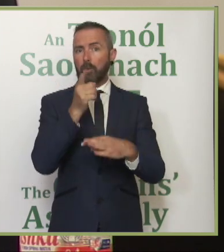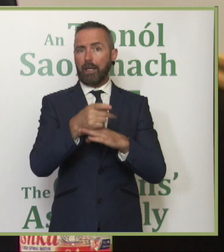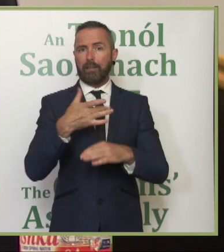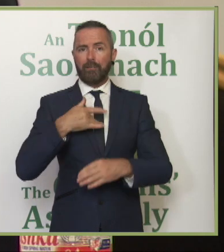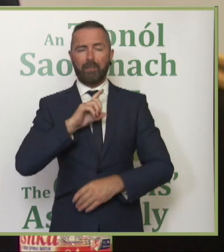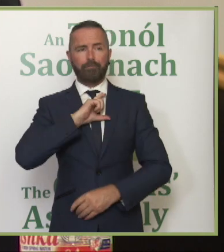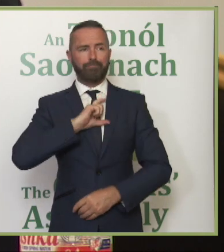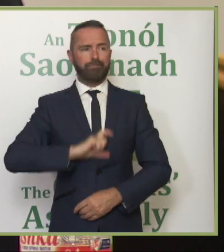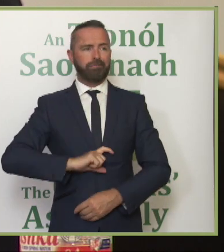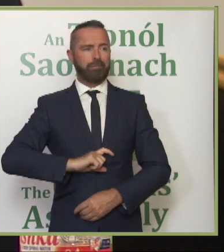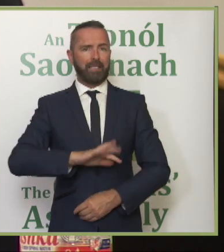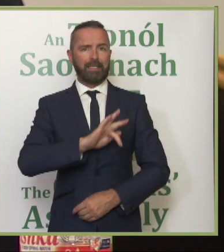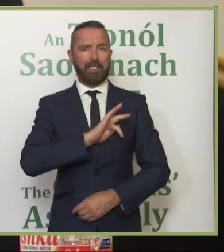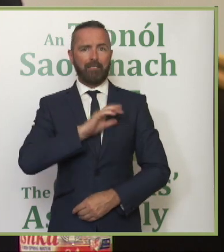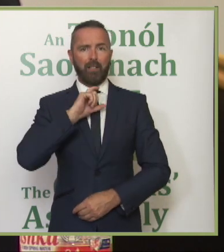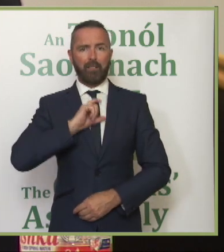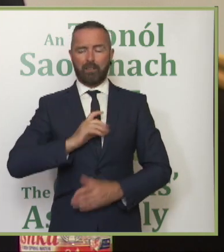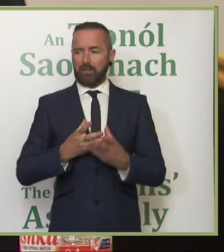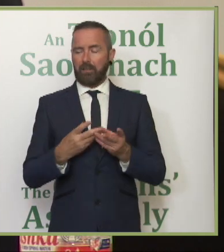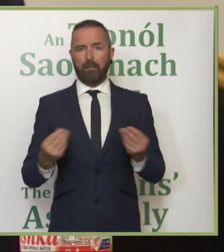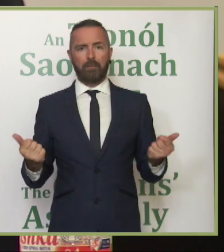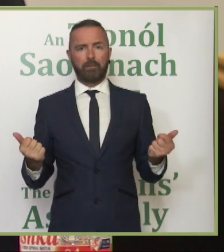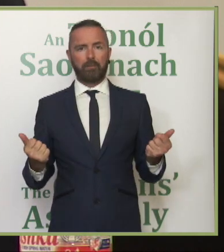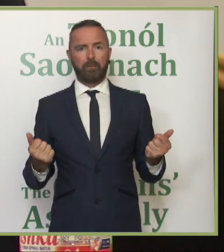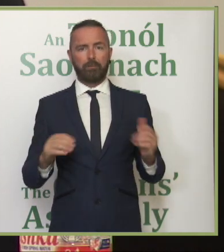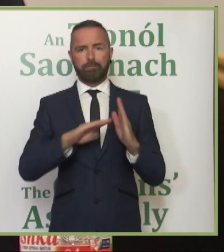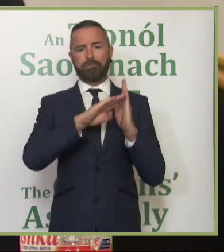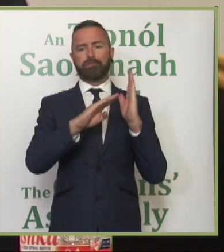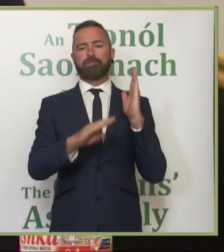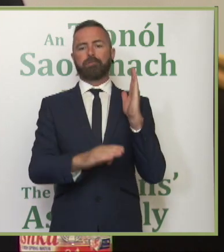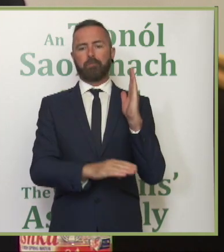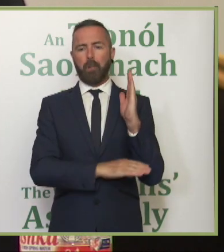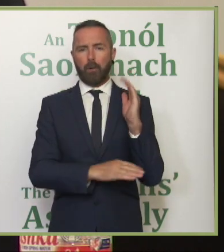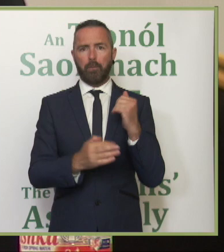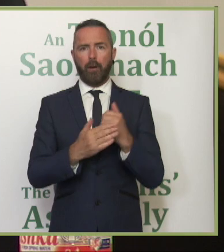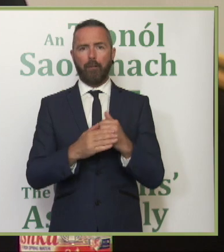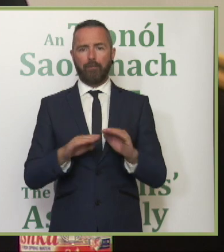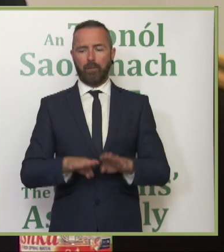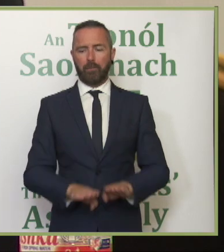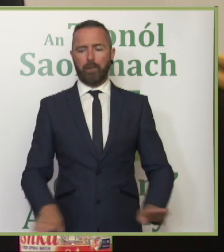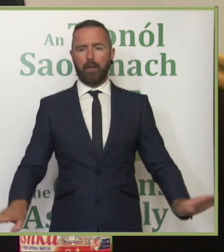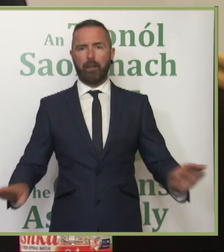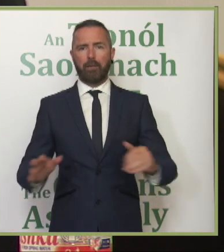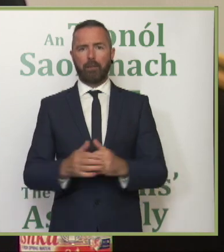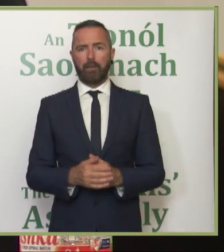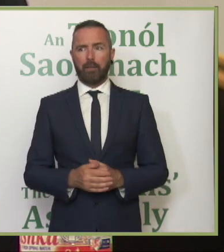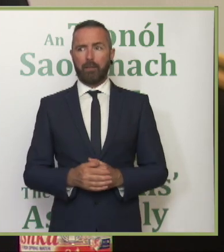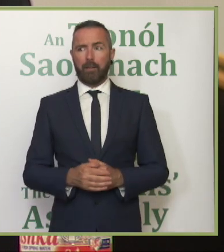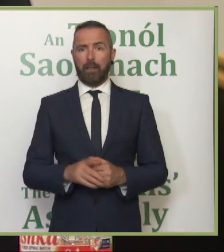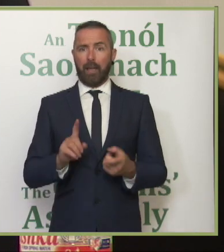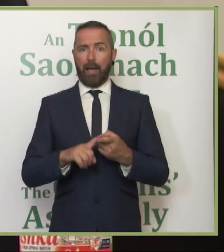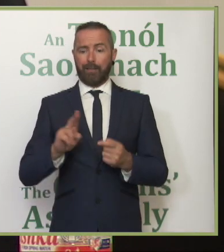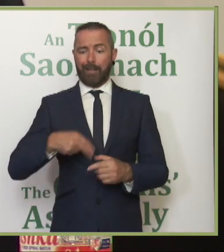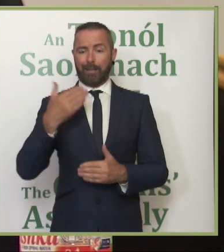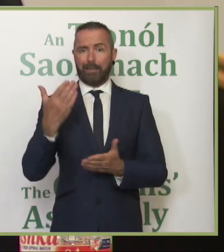gone, their self-esteem is gone. They're really at the bottom of the pile, if you like, in many ways, and they're facing custody.